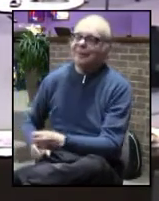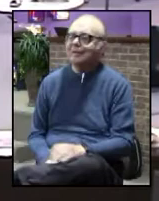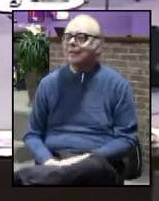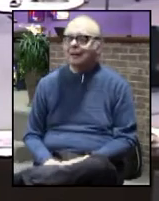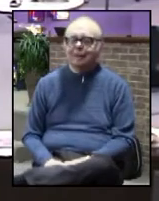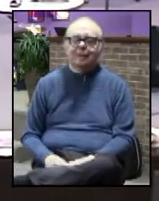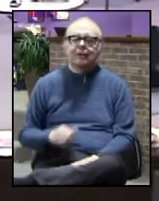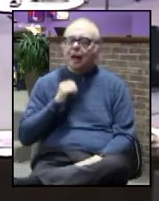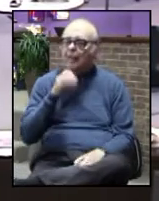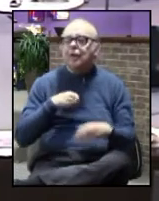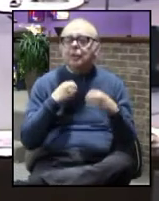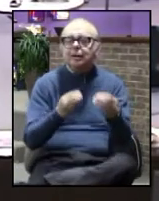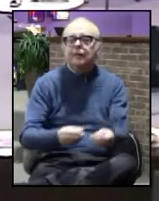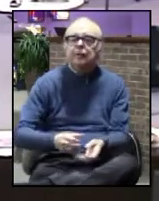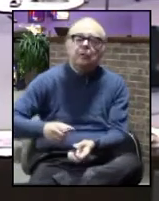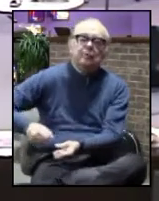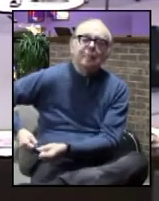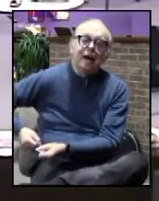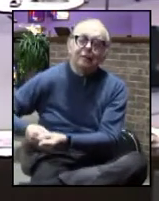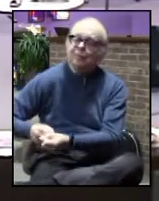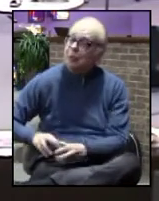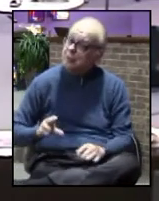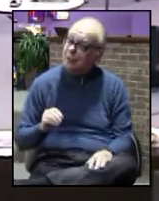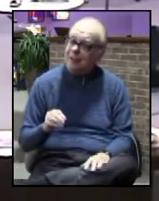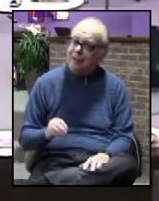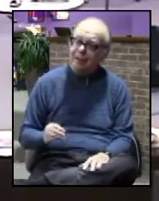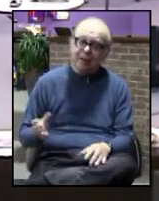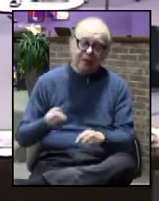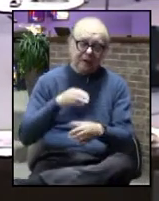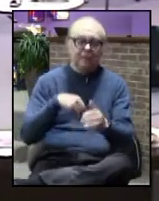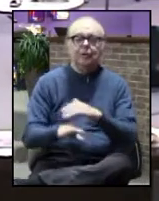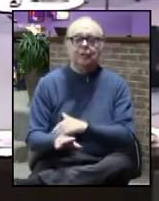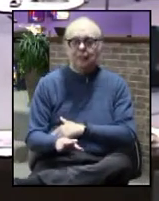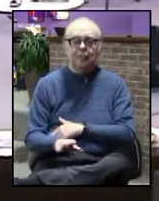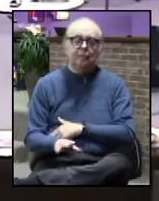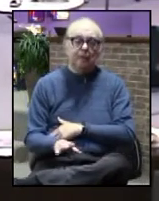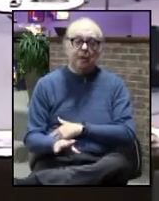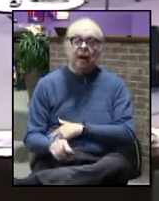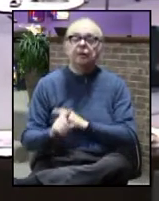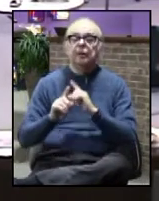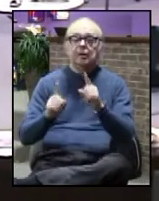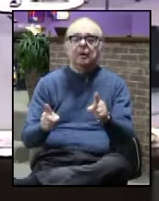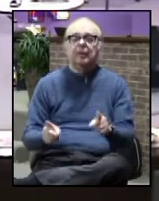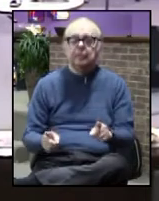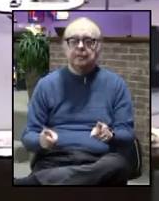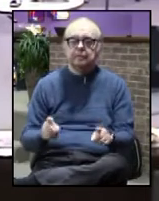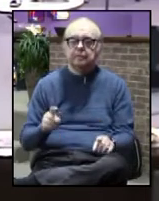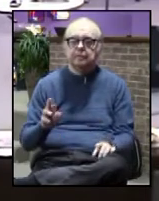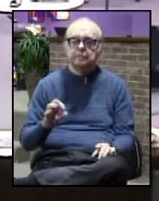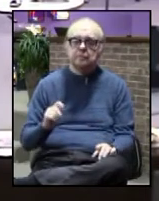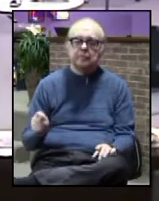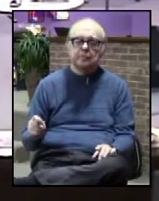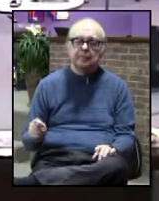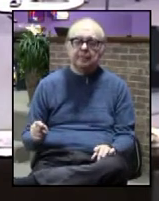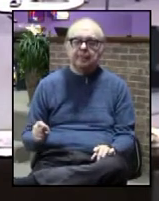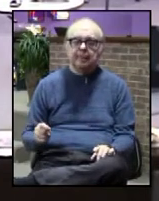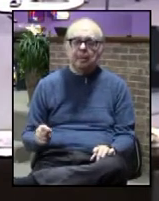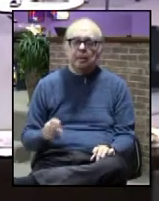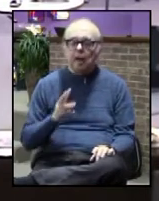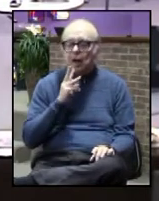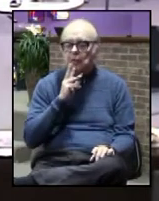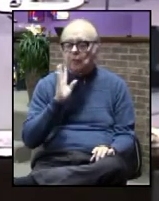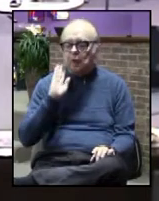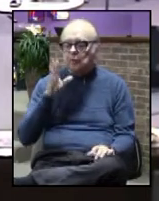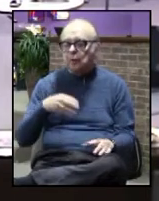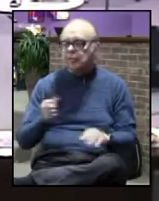They don't give you paddles. You just get in there and you just go, and the rapids and the water would just take